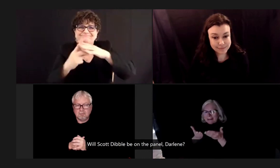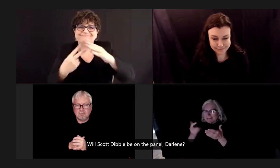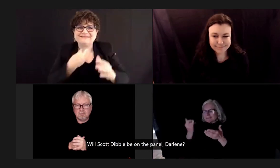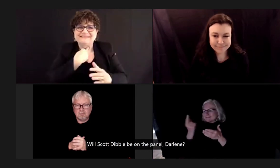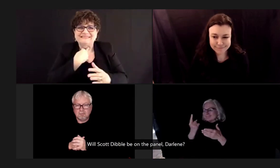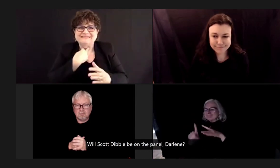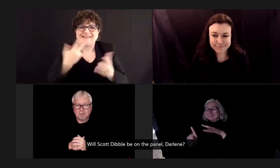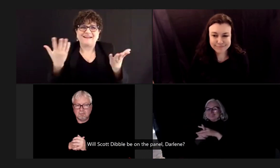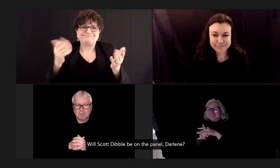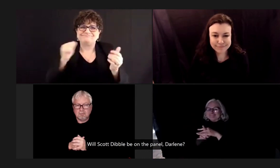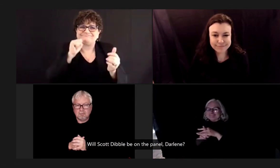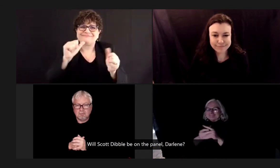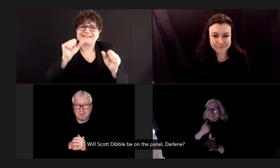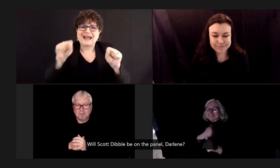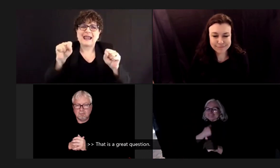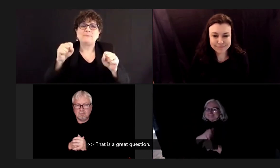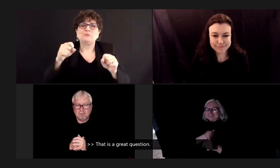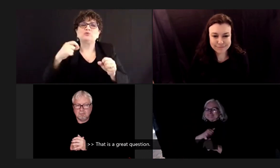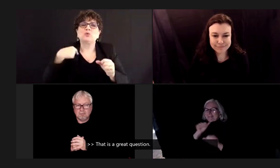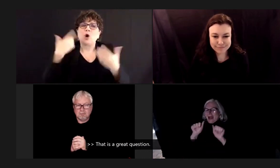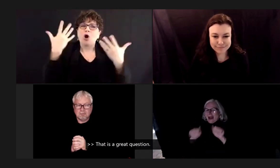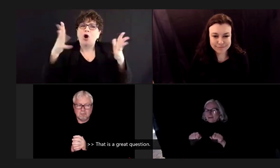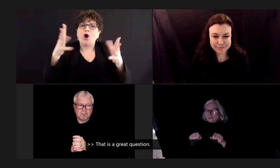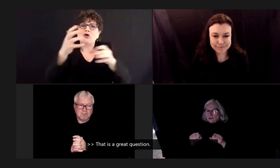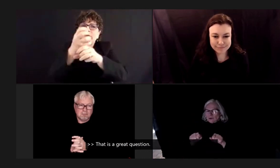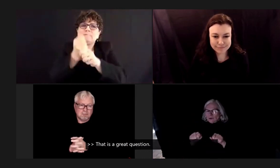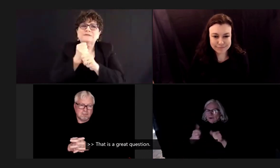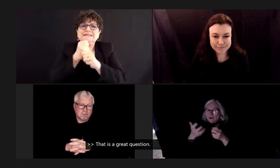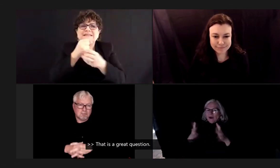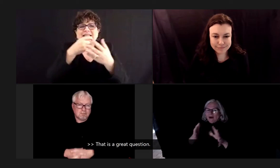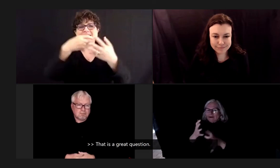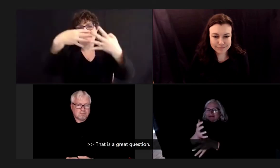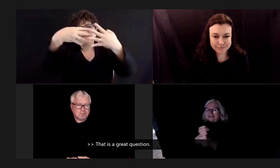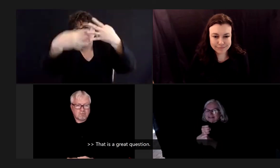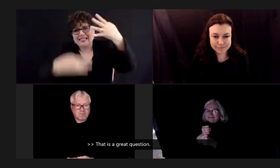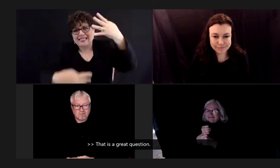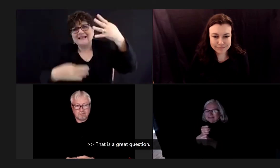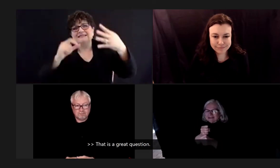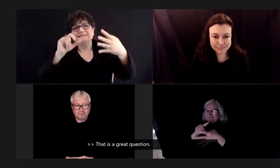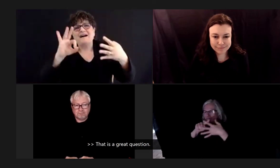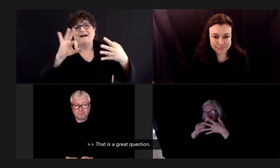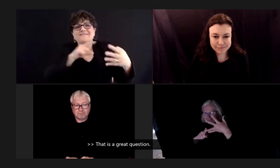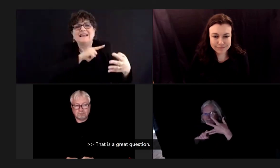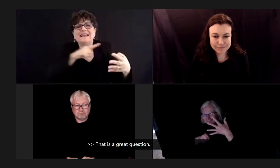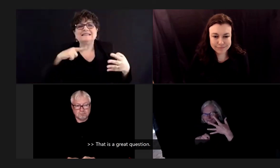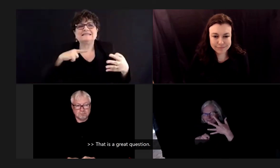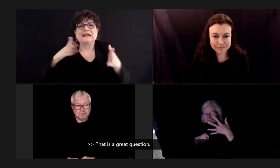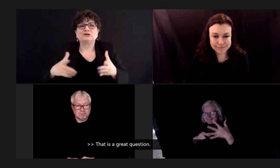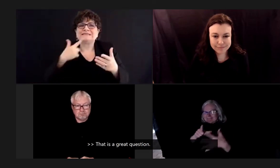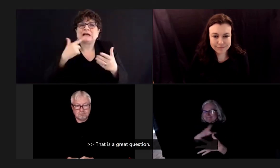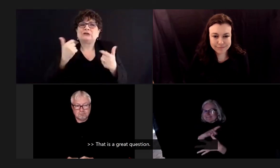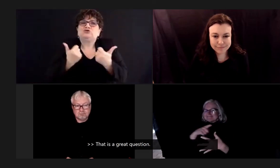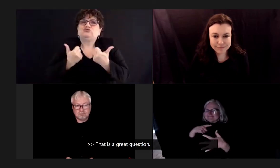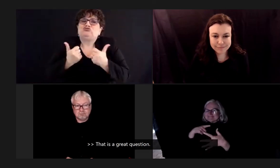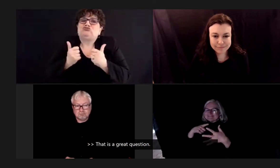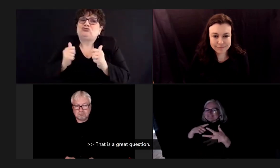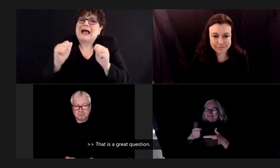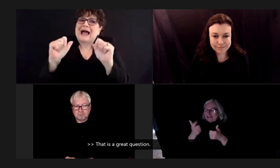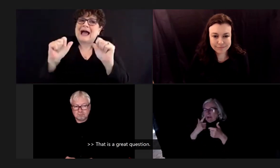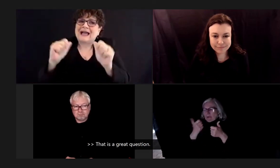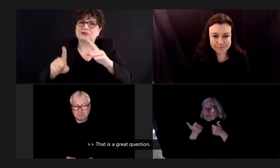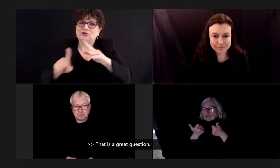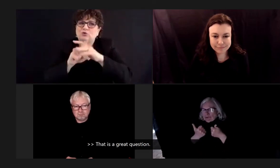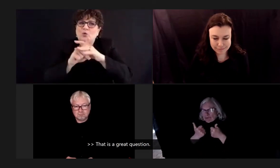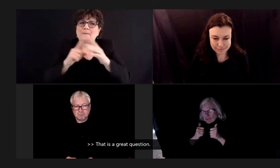had planned, but it seemed that maybe something had come up and that Scott Dibble was not able to join us.